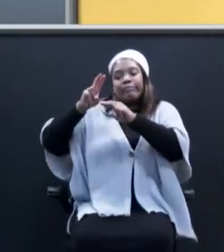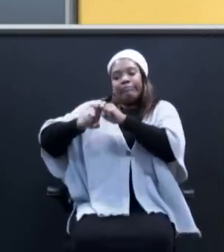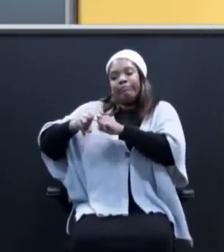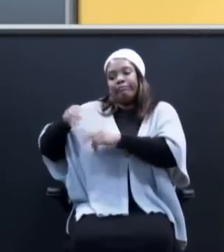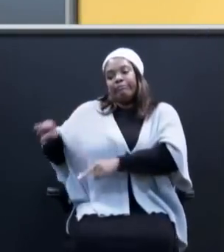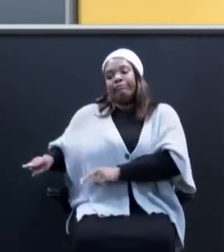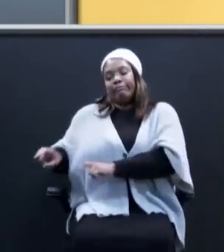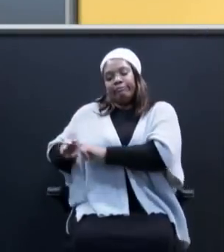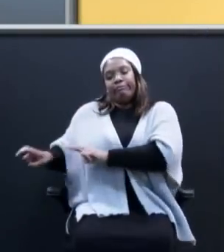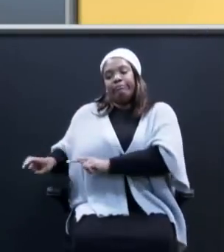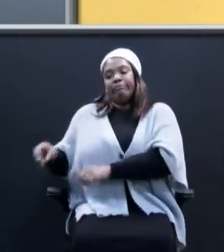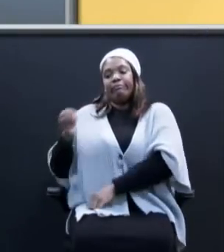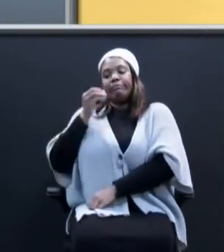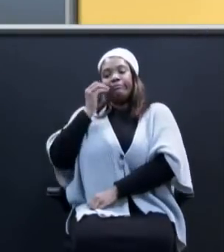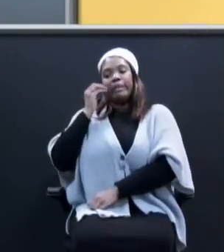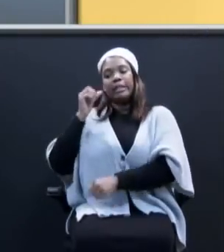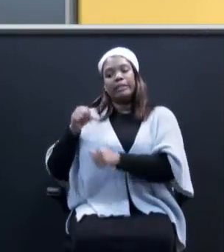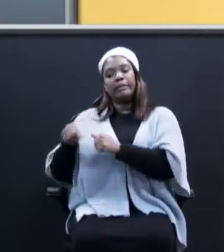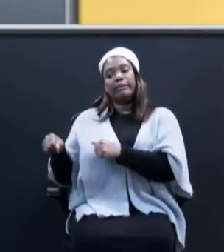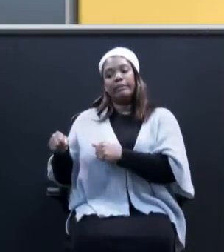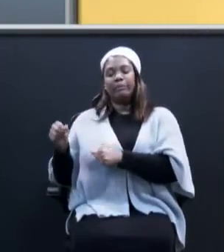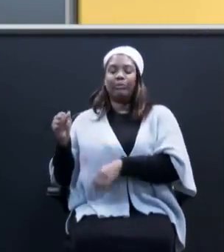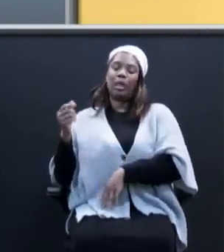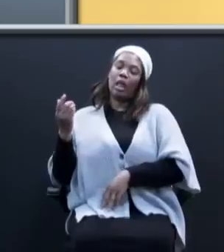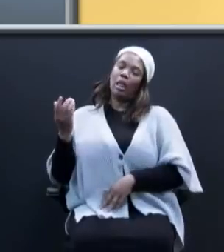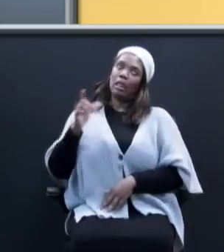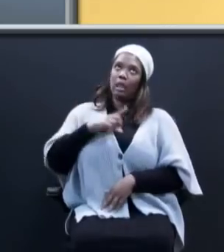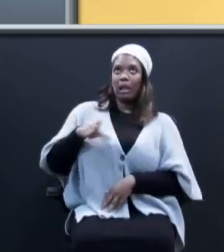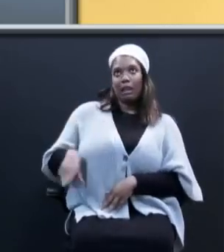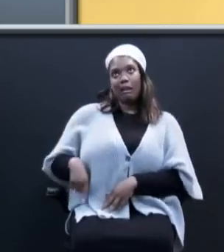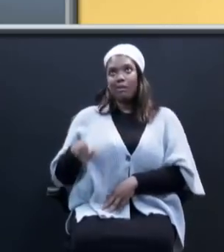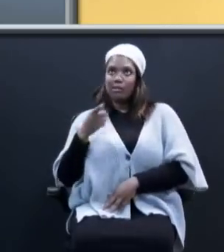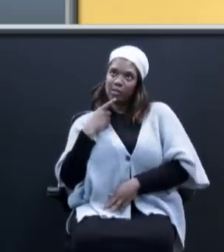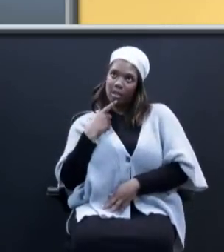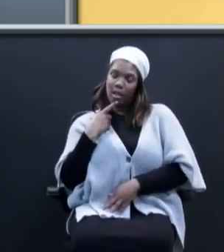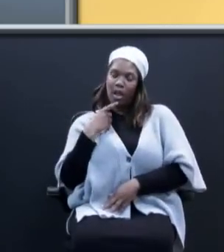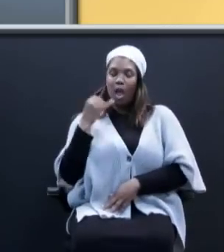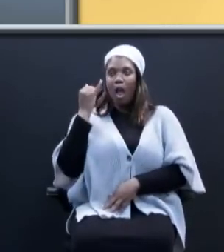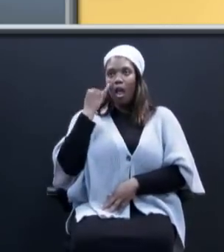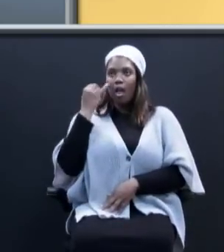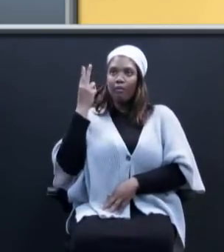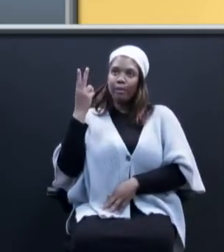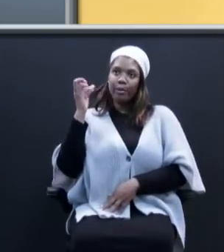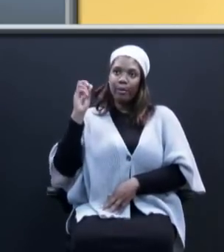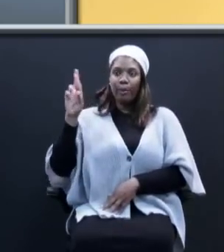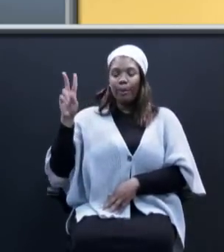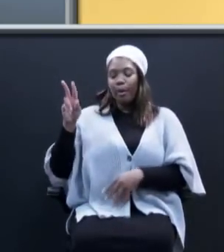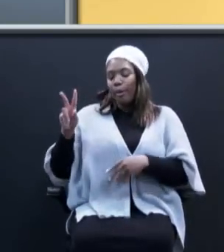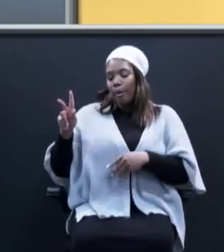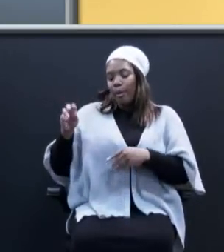well, you know, what the Lord said, two or more, when there's two or more among us, the Lord is, he ain't talking about that.